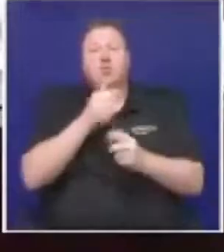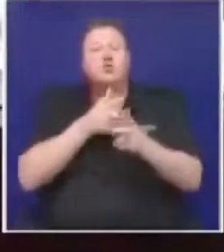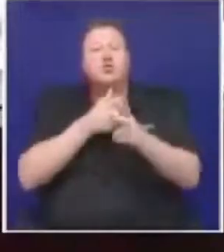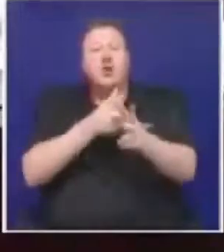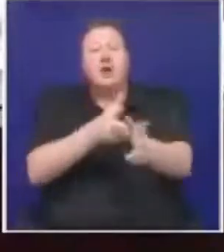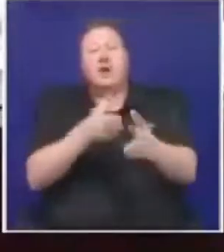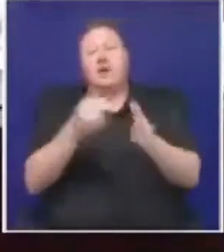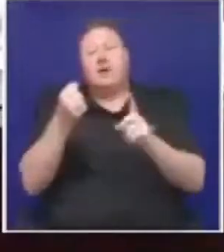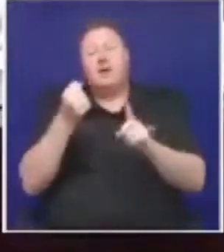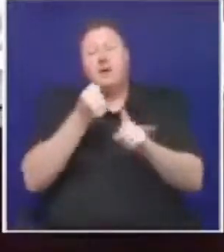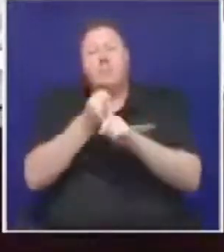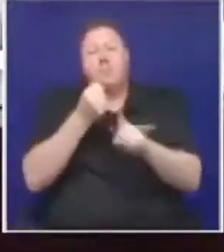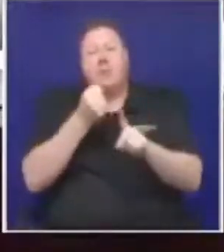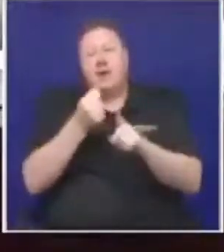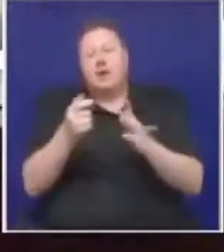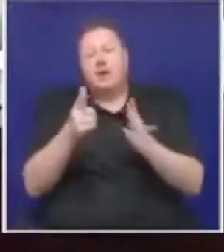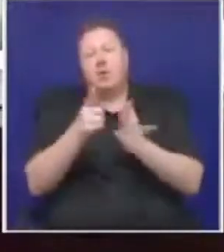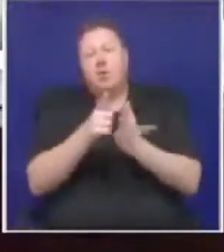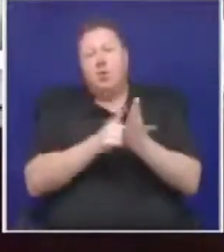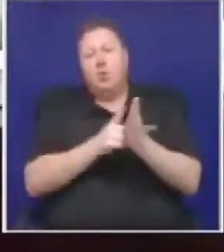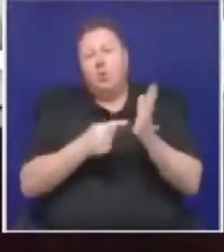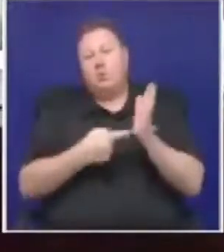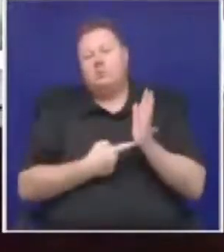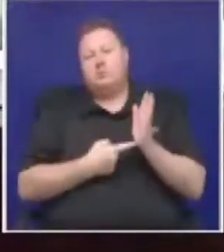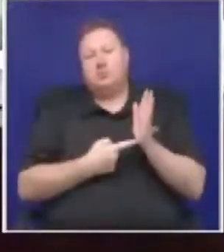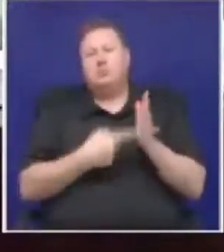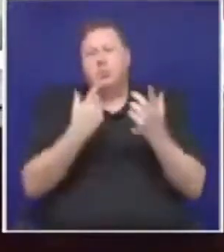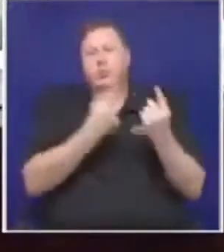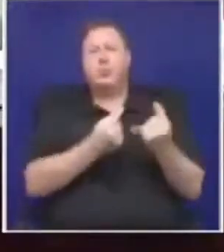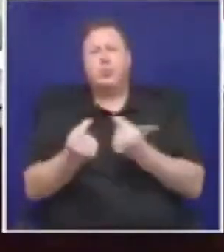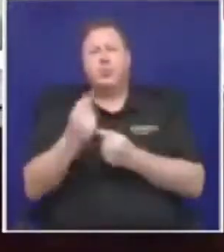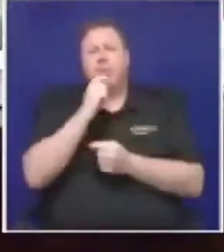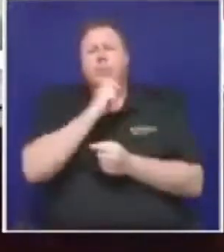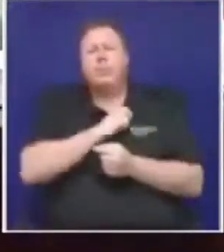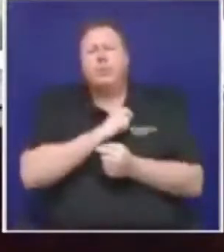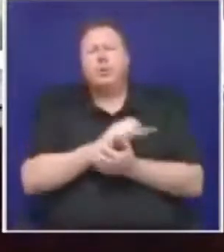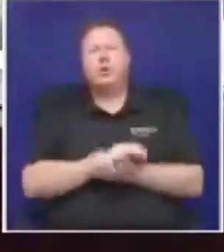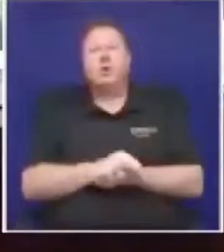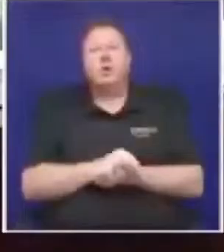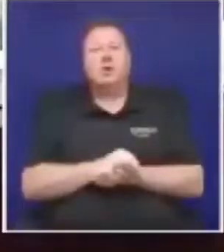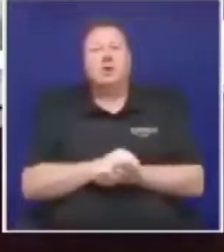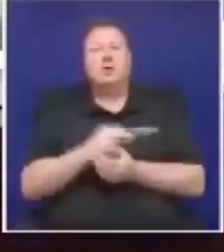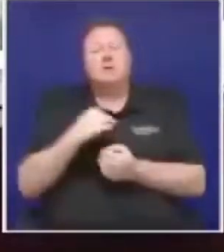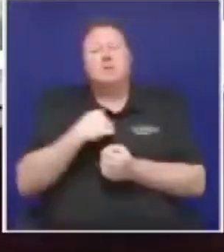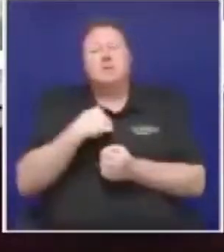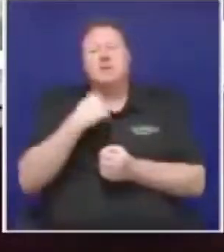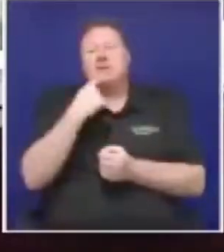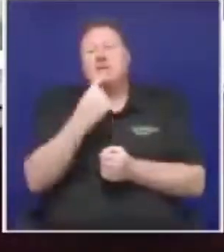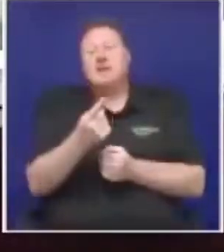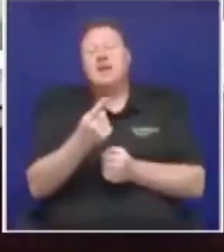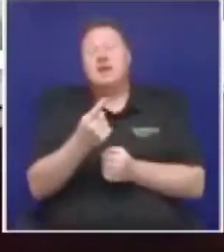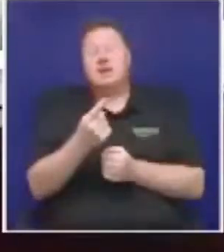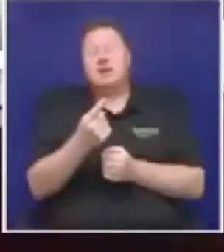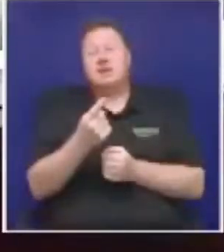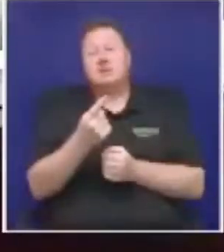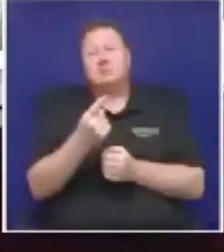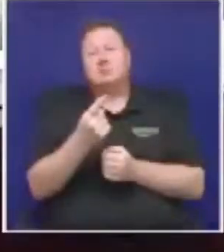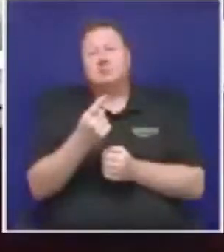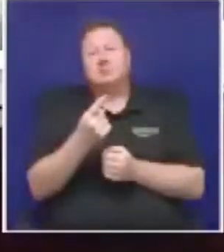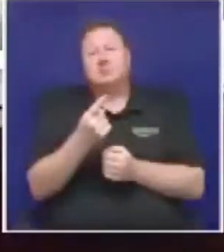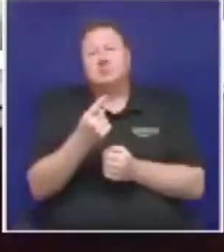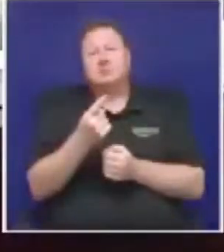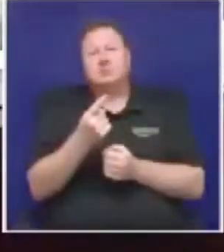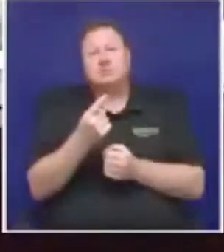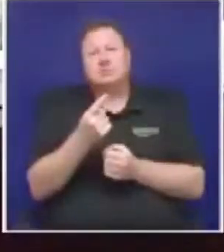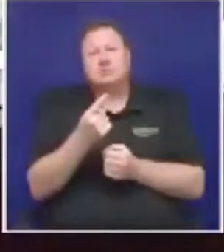the impact of these laws. We do exactly that. So what I was saying in this answer is that